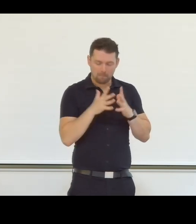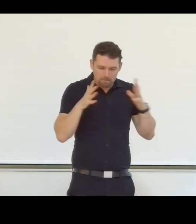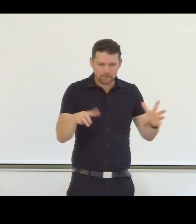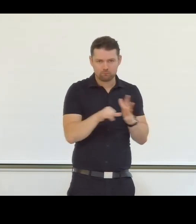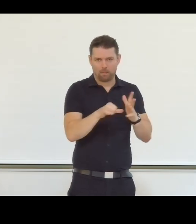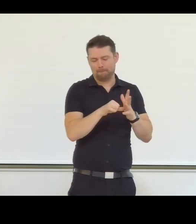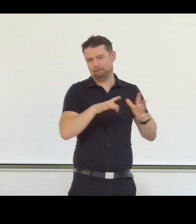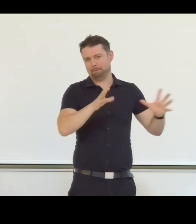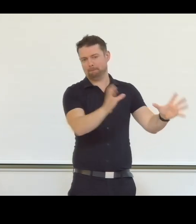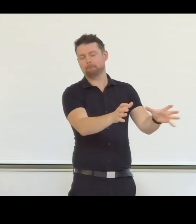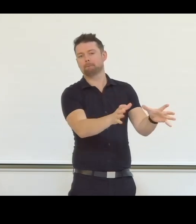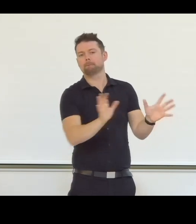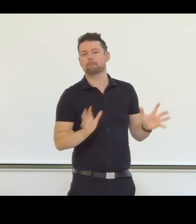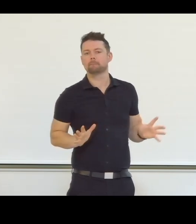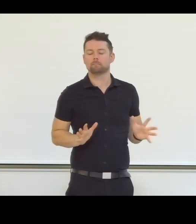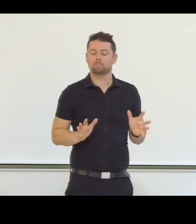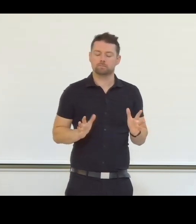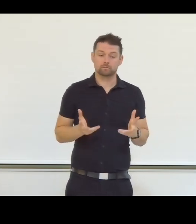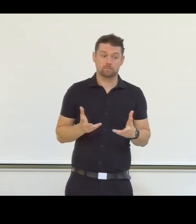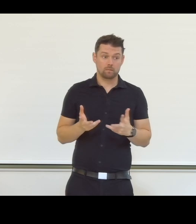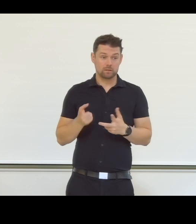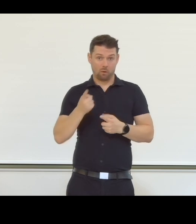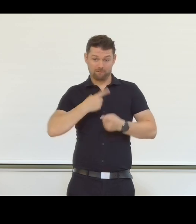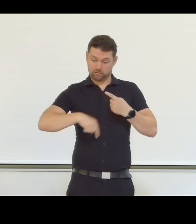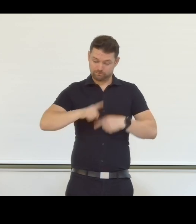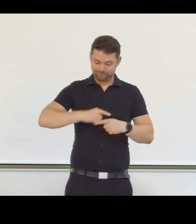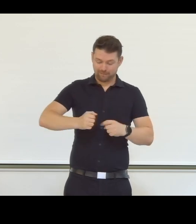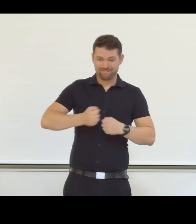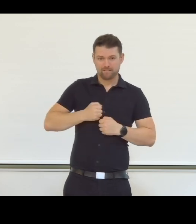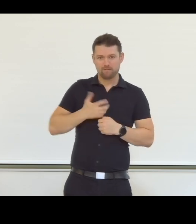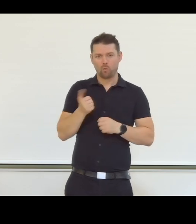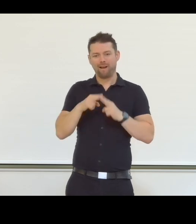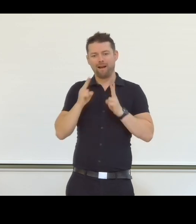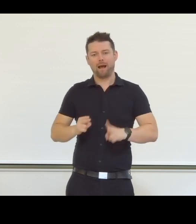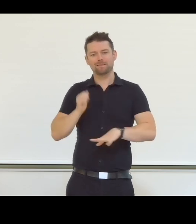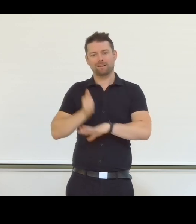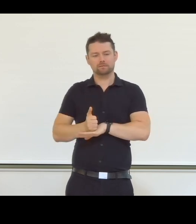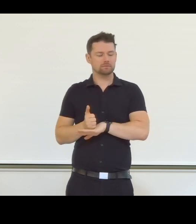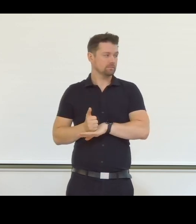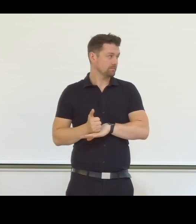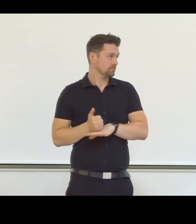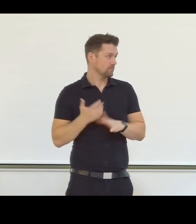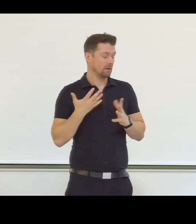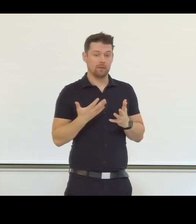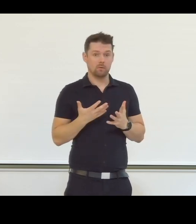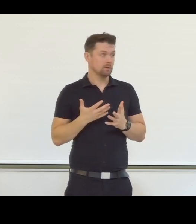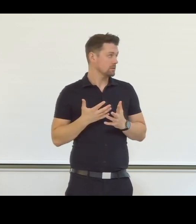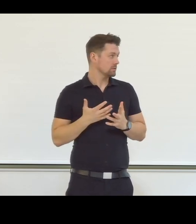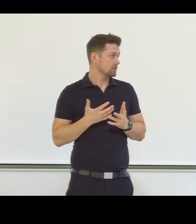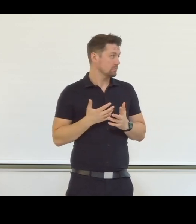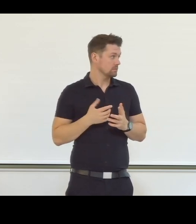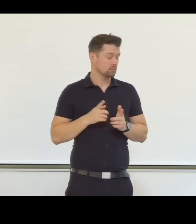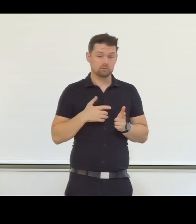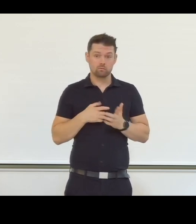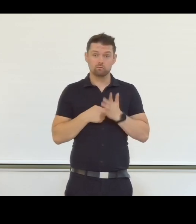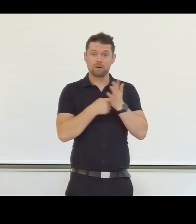itself. So in terms of what we can do from the habitat side, at the moment we cannot even give recommendations for